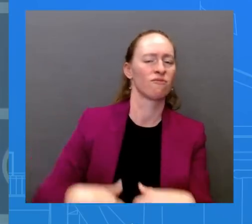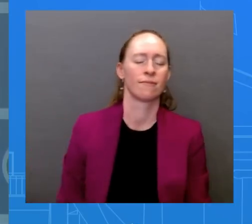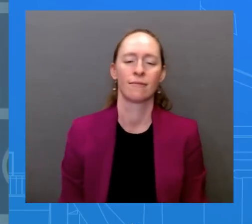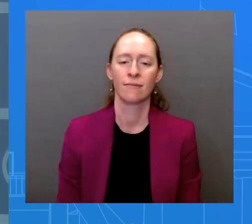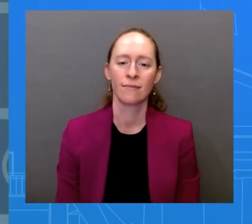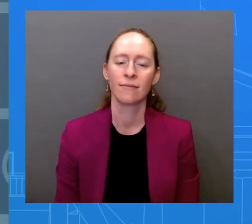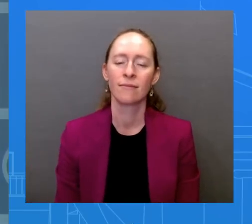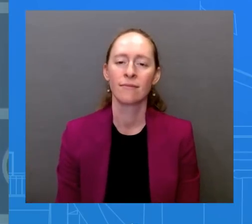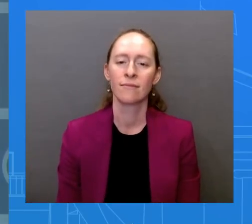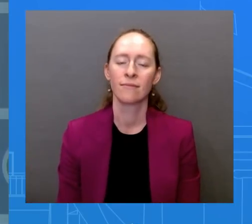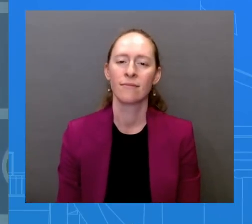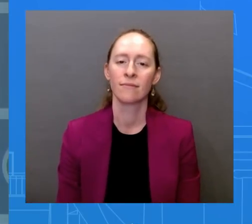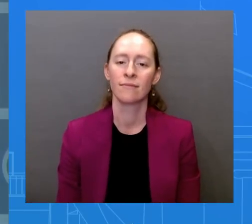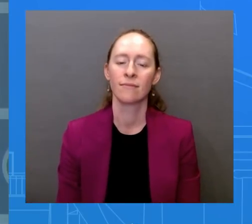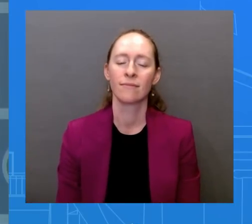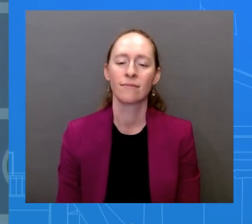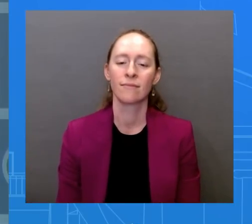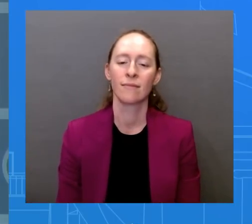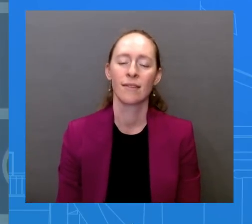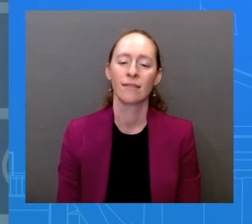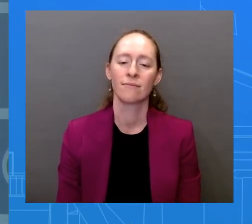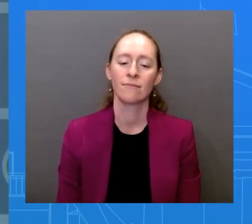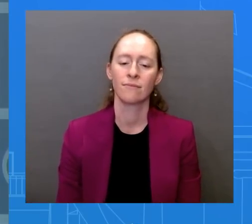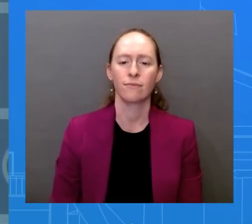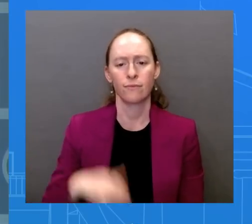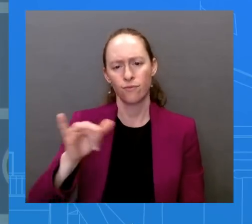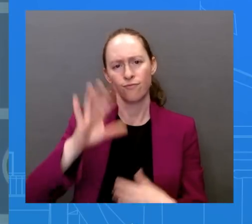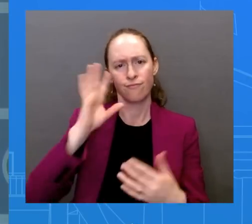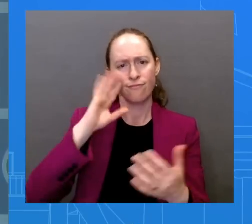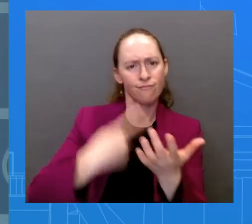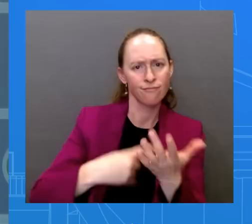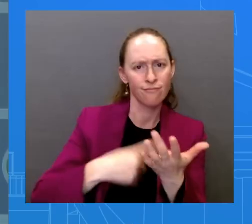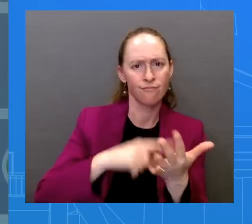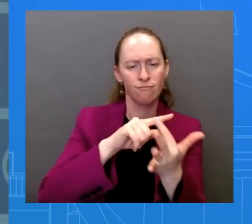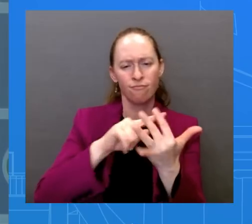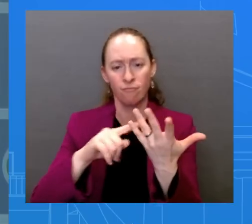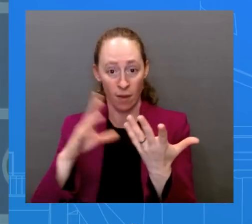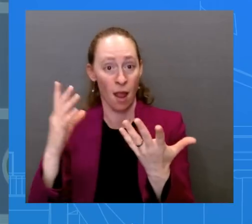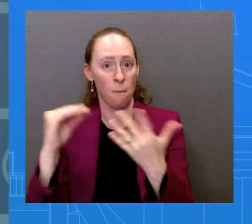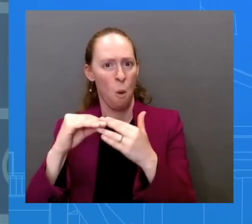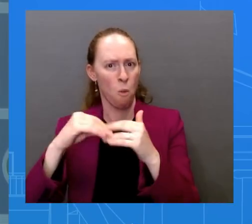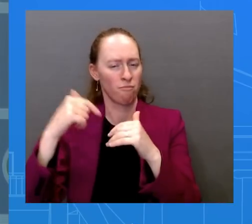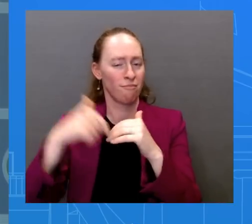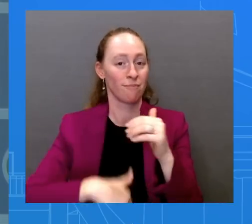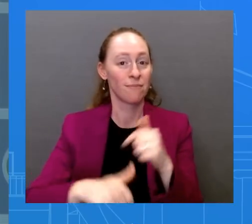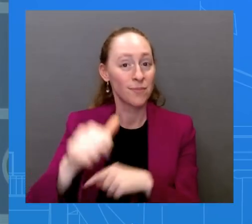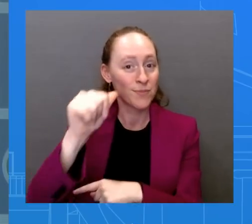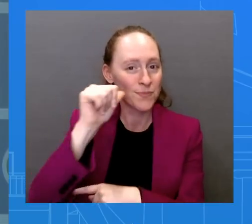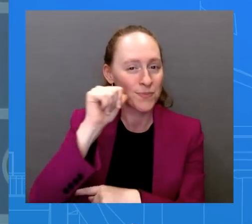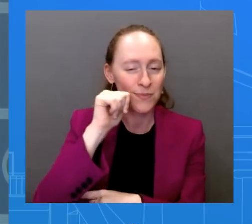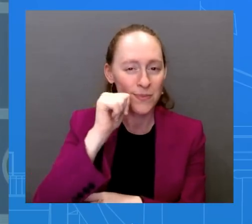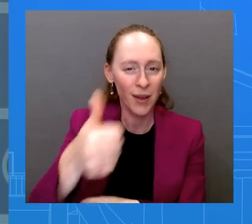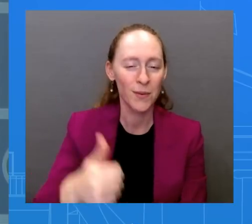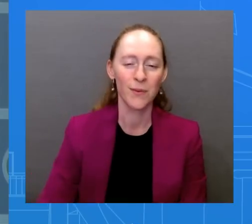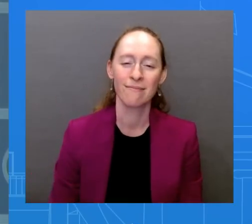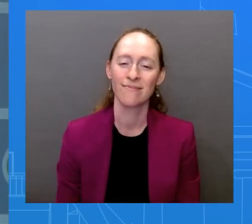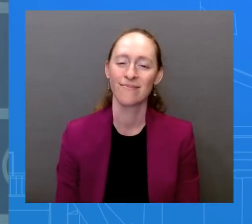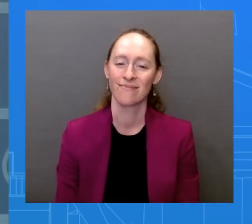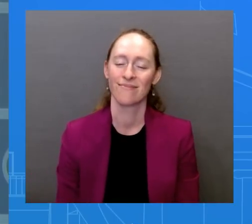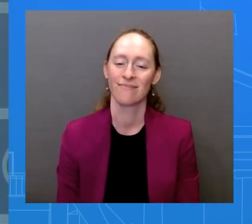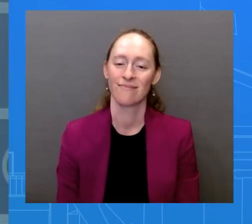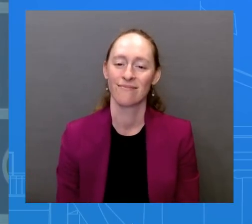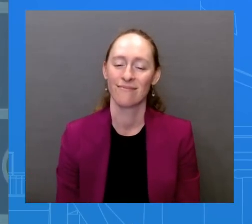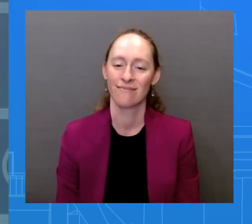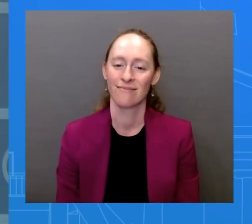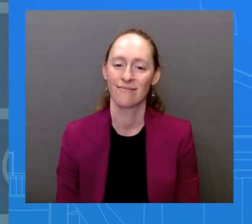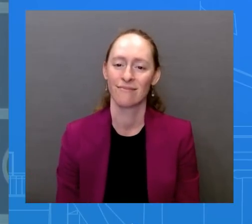more tomorrow. I wanted to also acknowledge the dangerous and backwards court ruling in Arizona